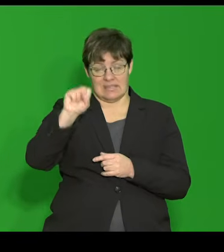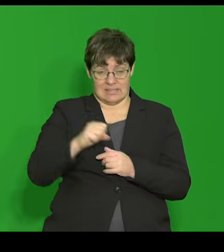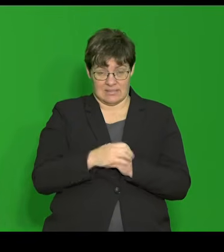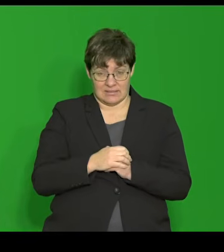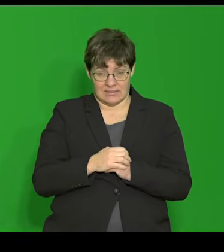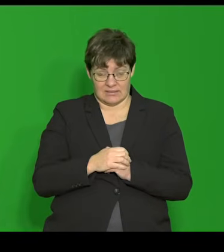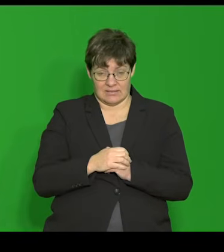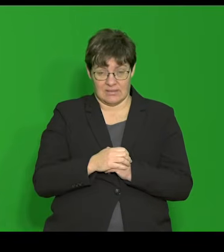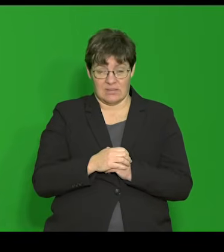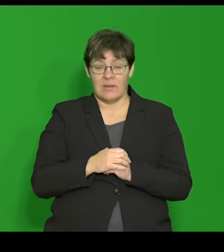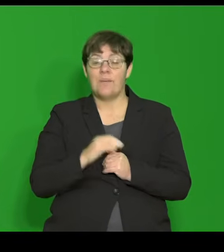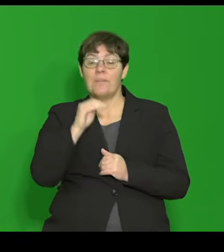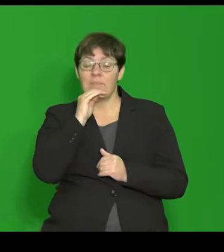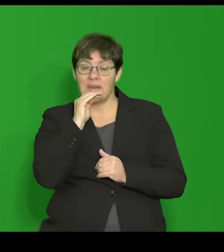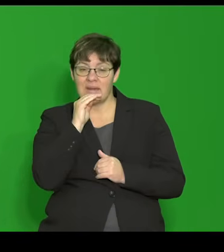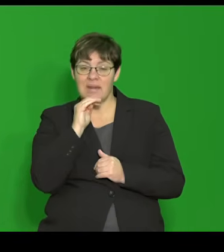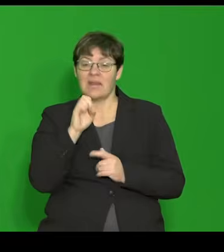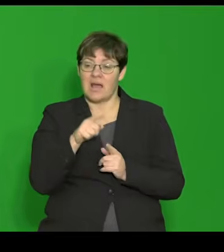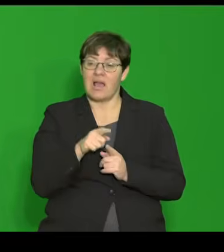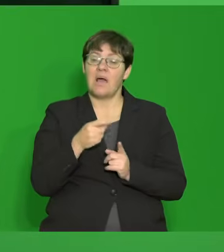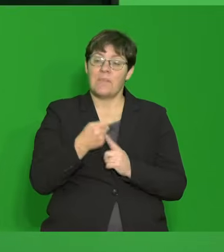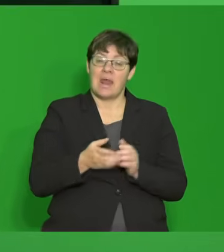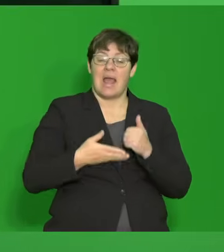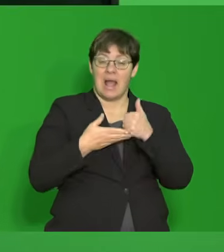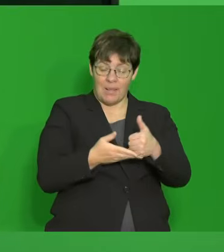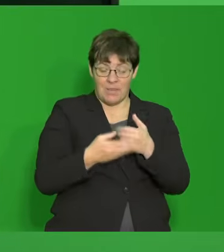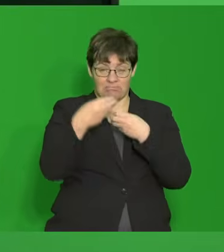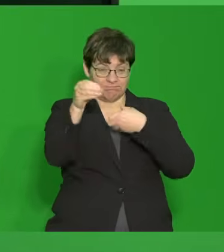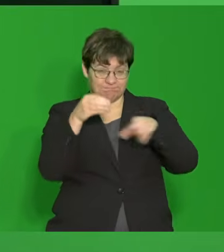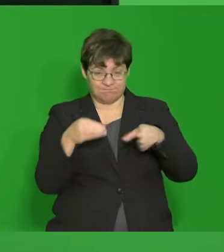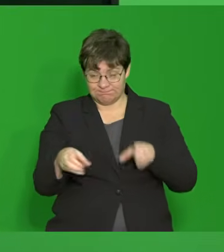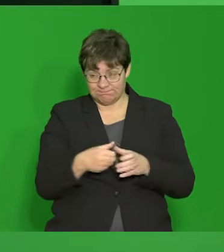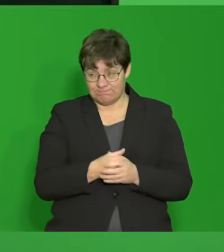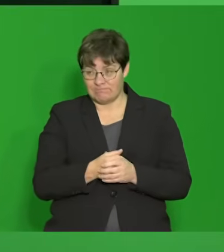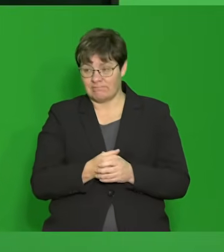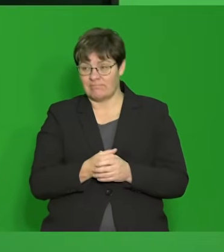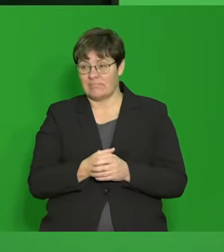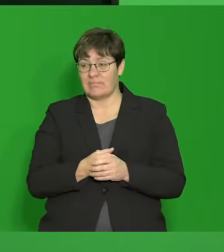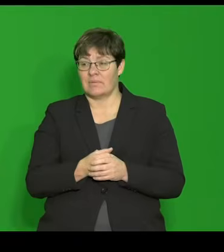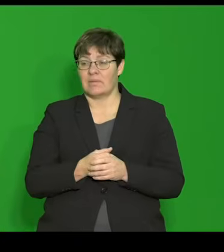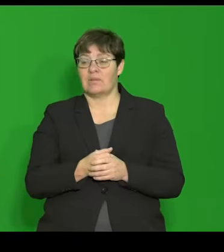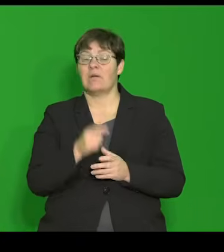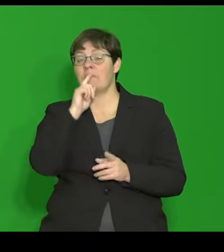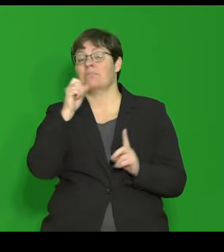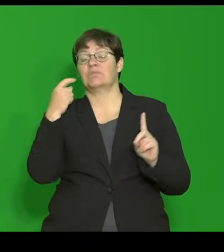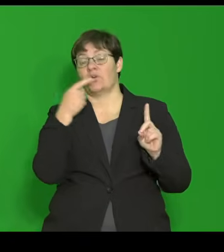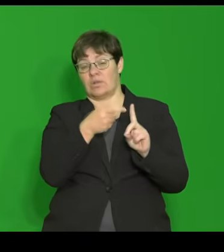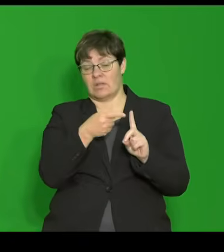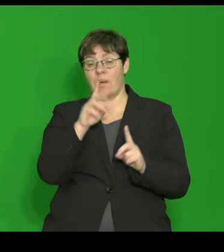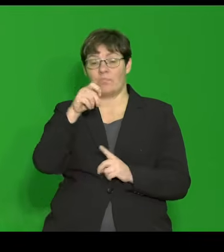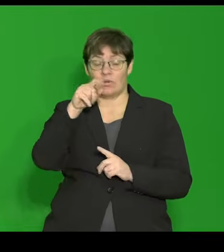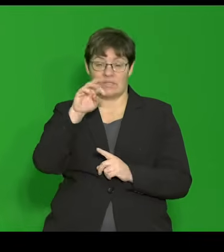suffix ases often refers to enzymes that assist in breaking down. So your proteases target